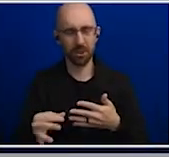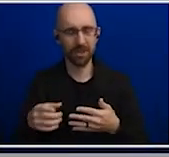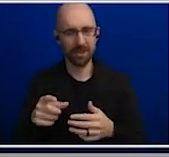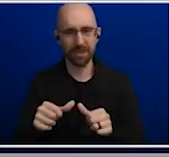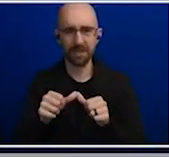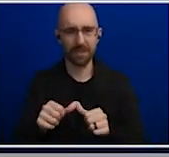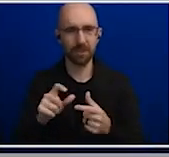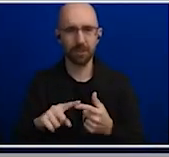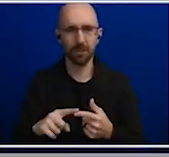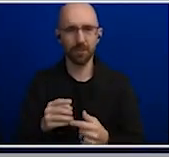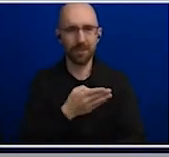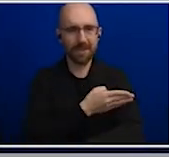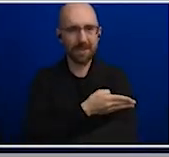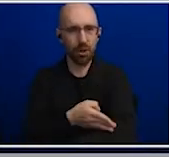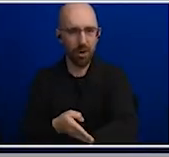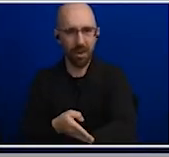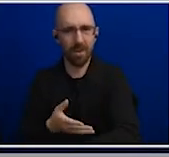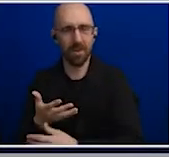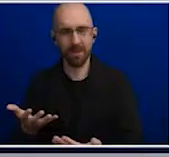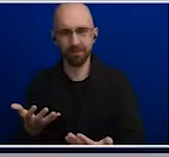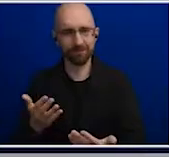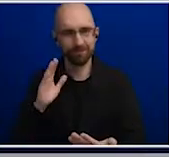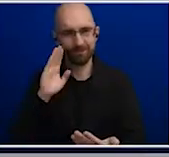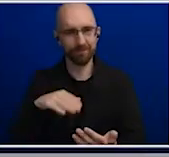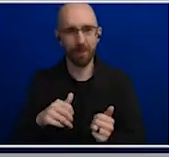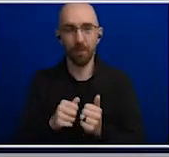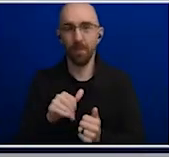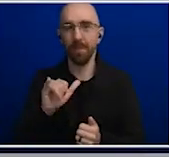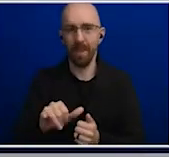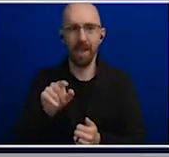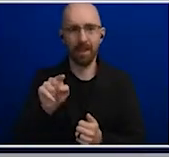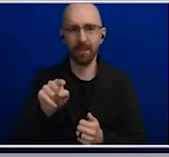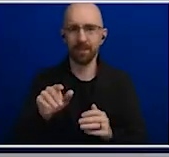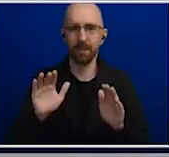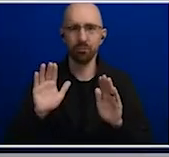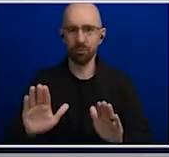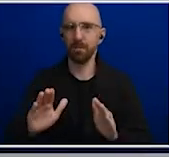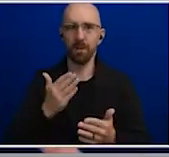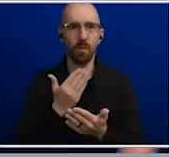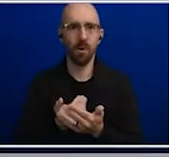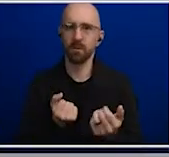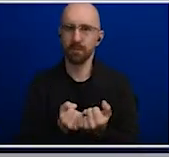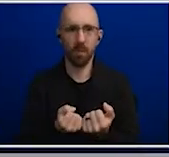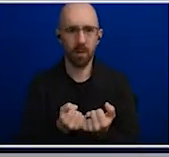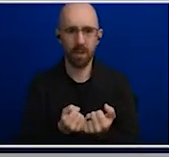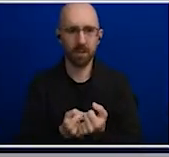deteriorate, and with that he was incredibly well supported, to the point that we're